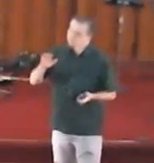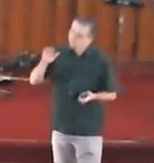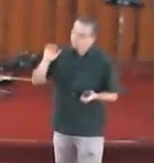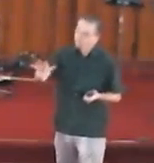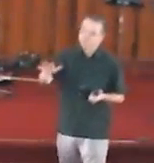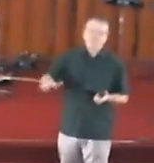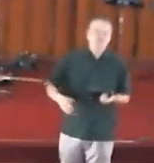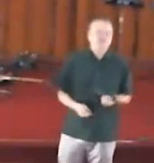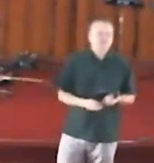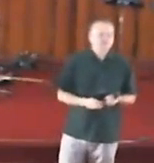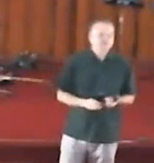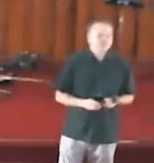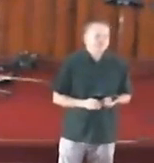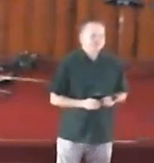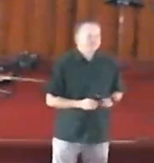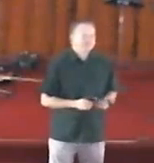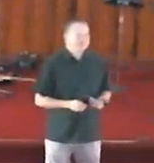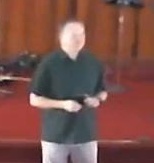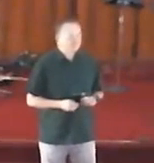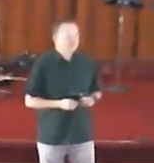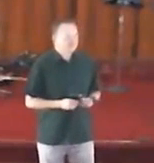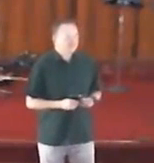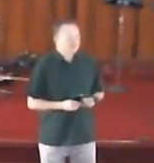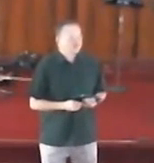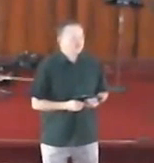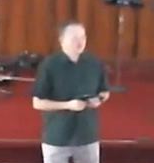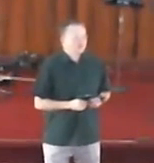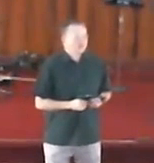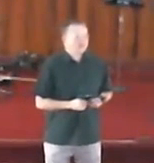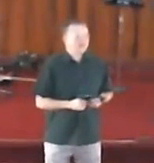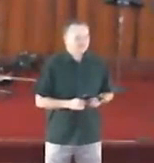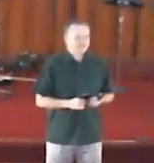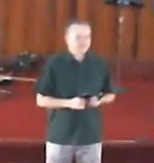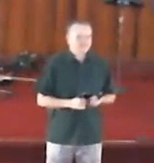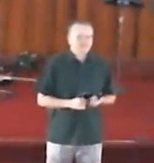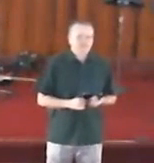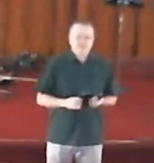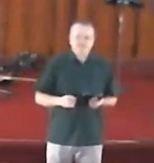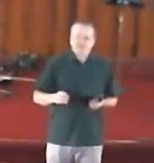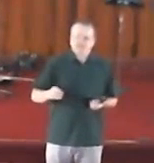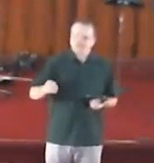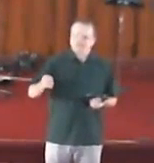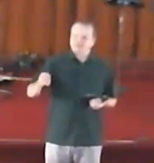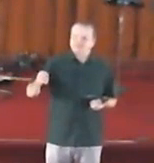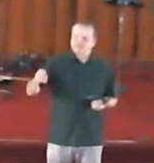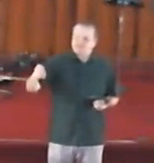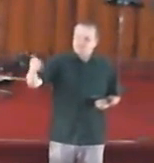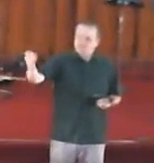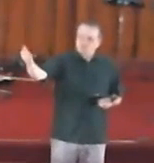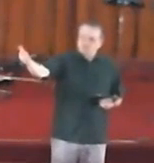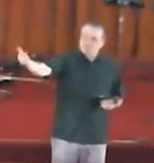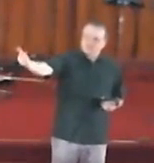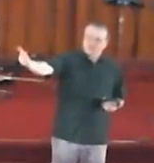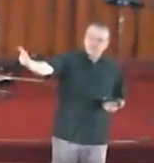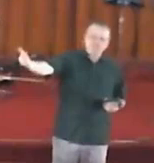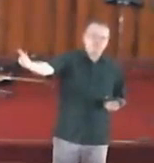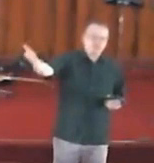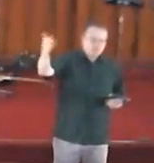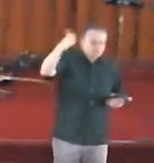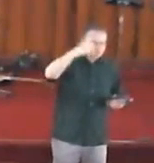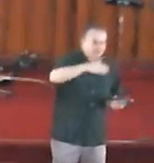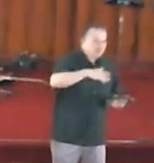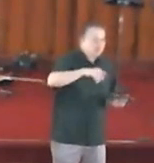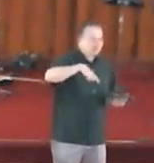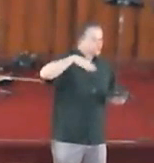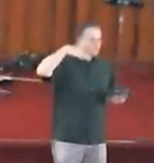de imposición de manos. And that's a model we see used often in the Bible, to put your hands on people. Cuando Ananías oró